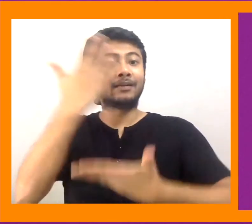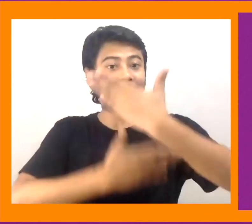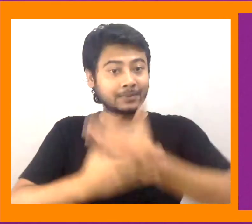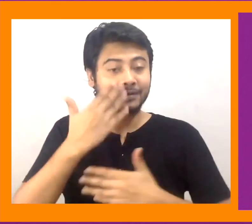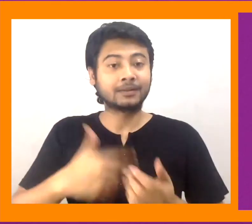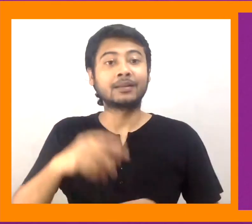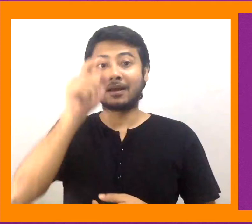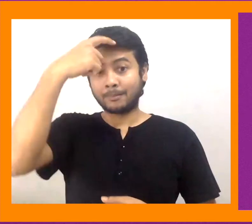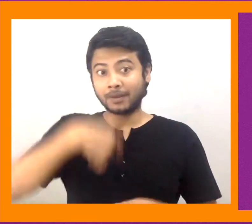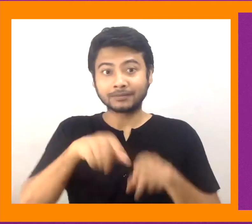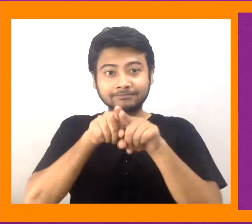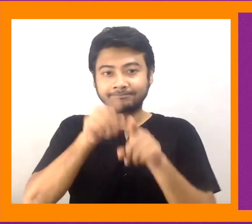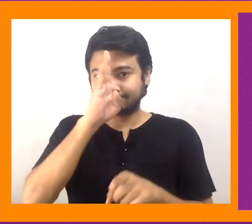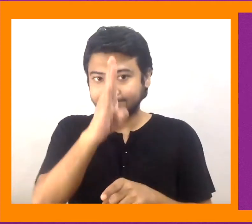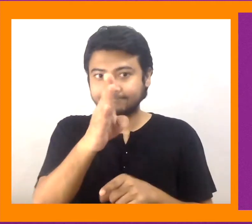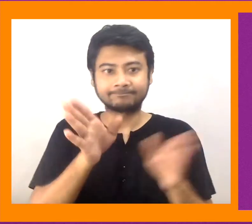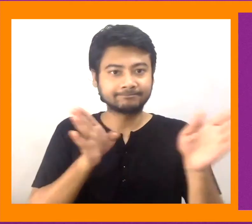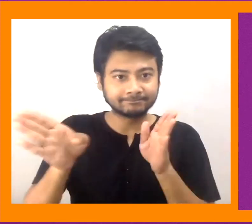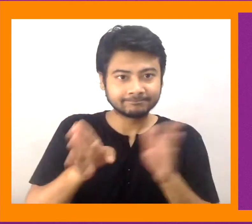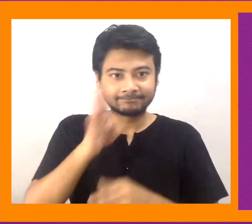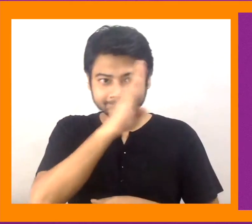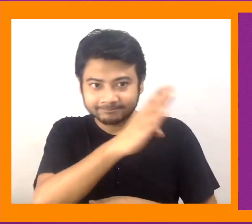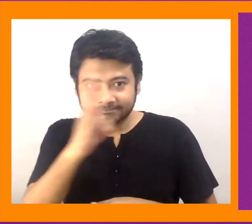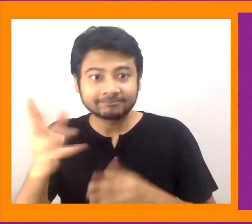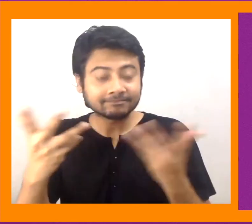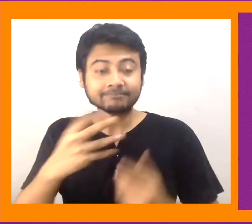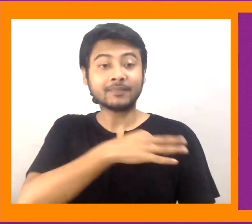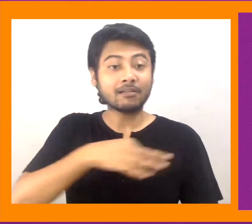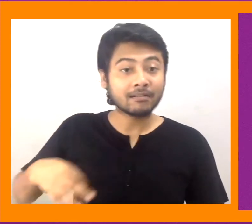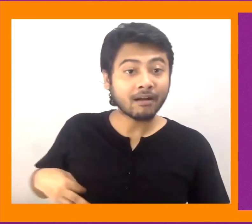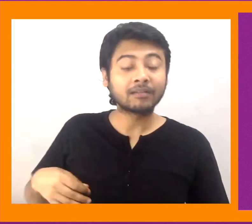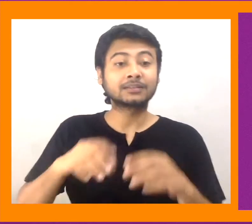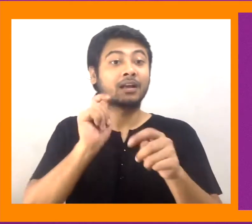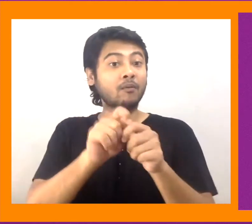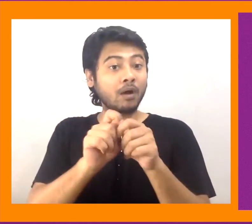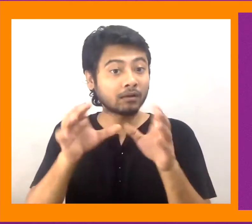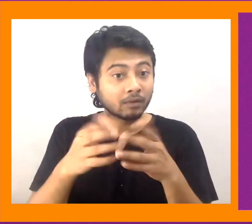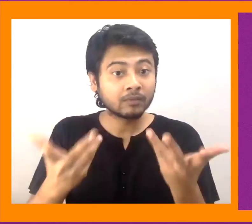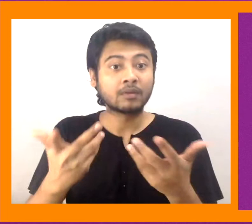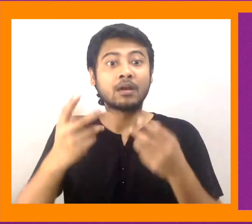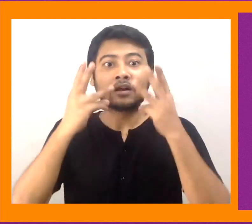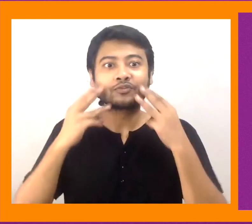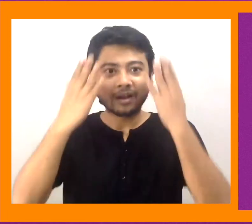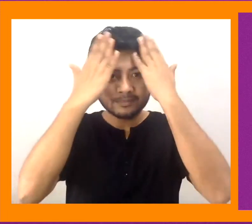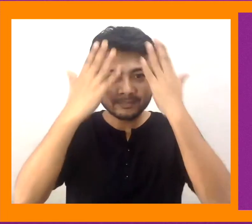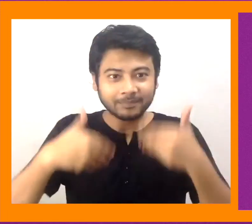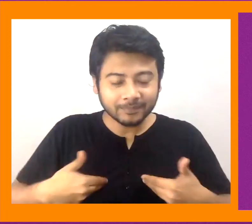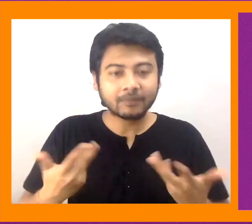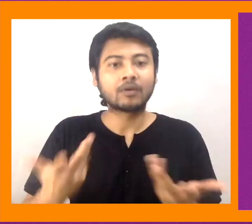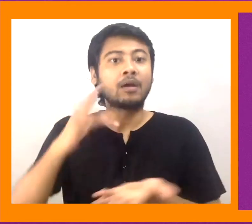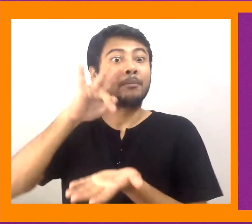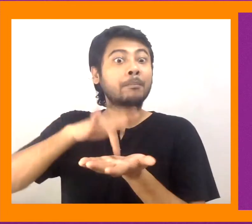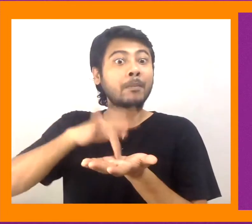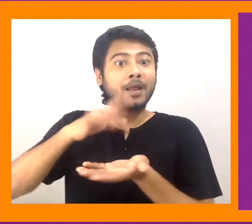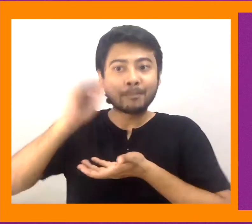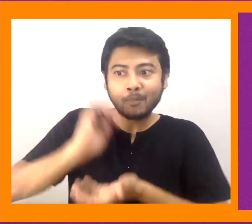class, tribe, geographical location, and to see how these influence how we are placed socially and politically,